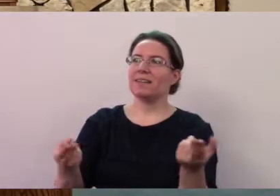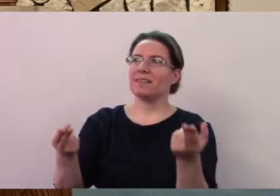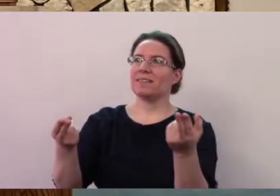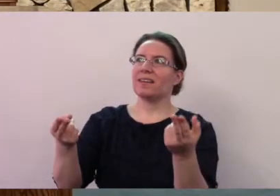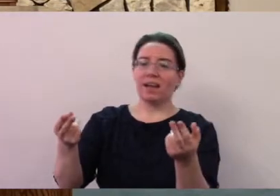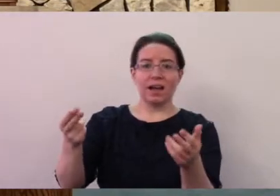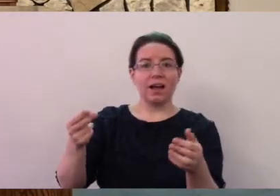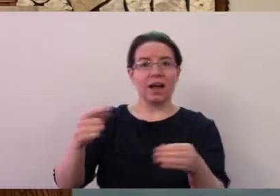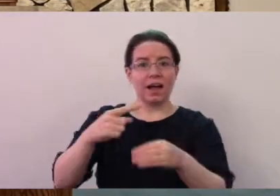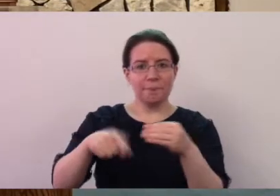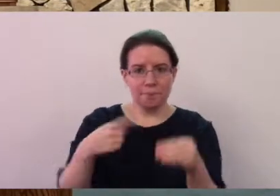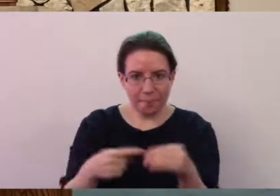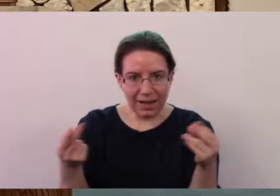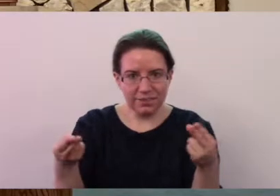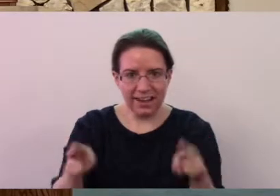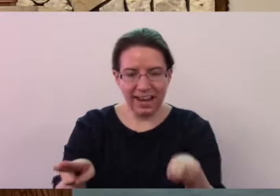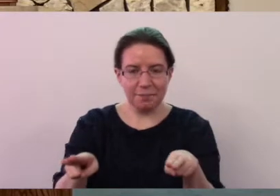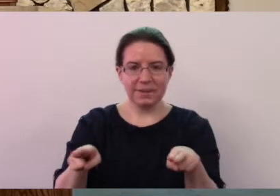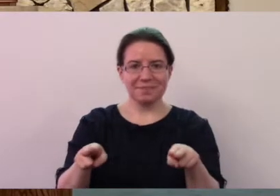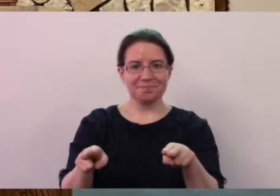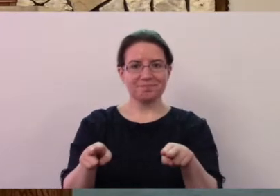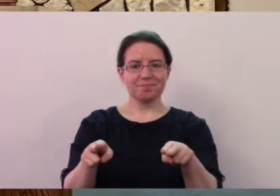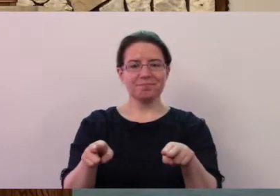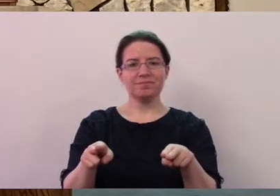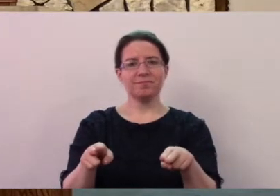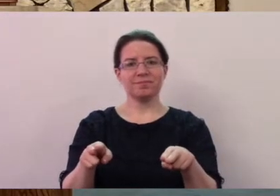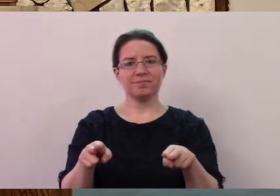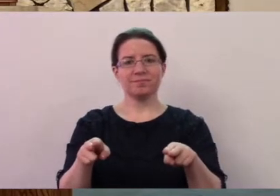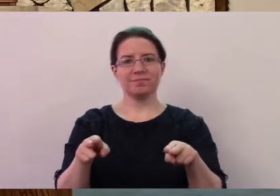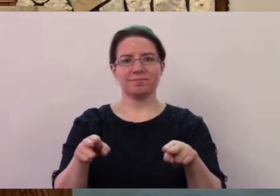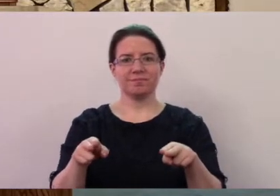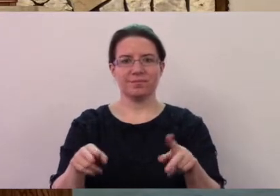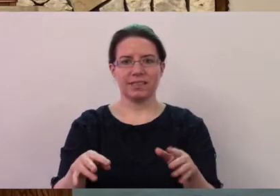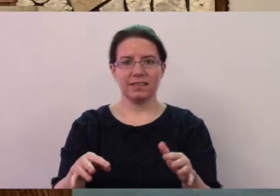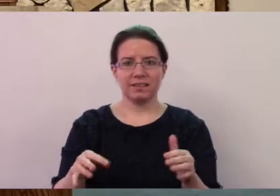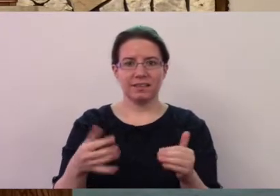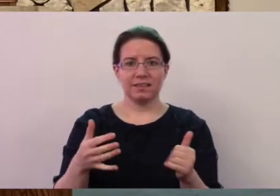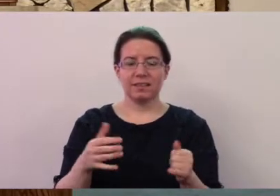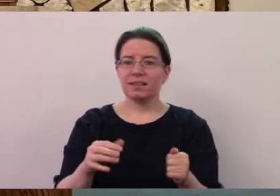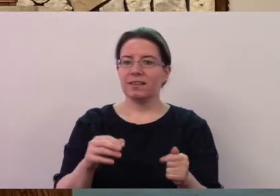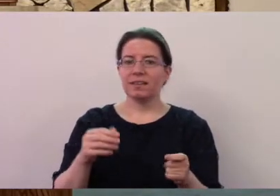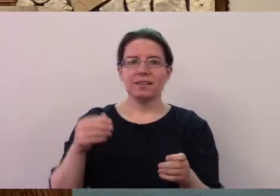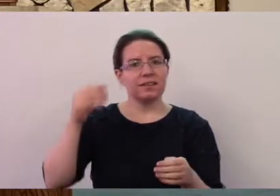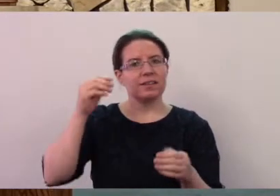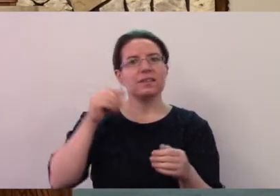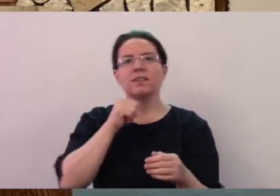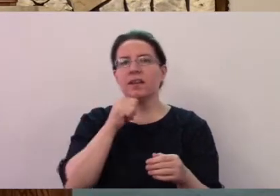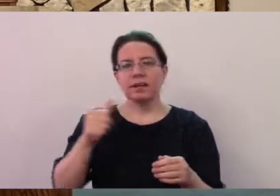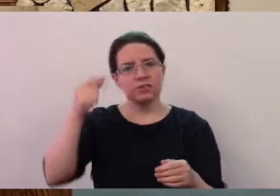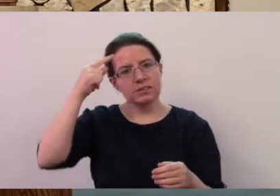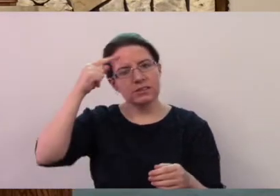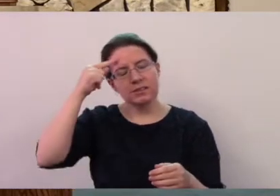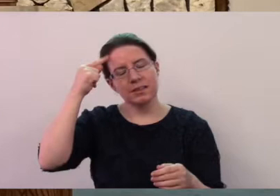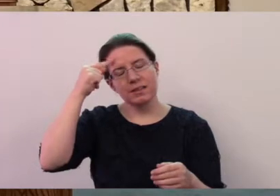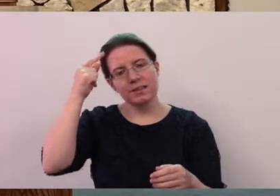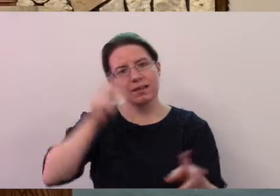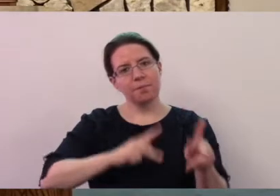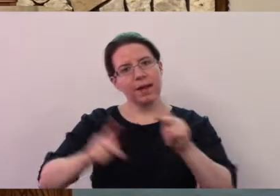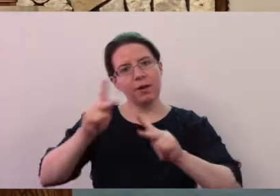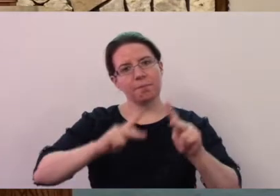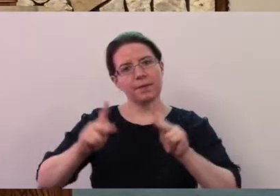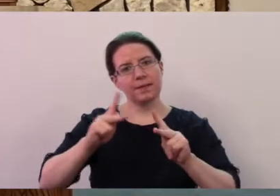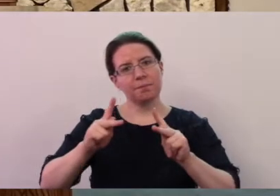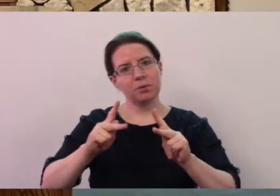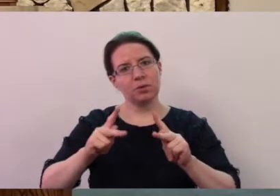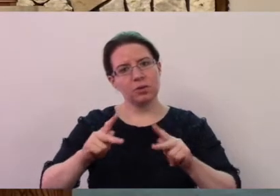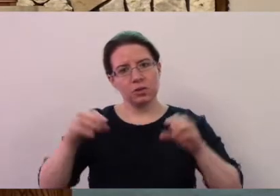are lost, that have passed, that have expired, are lost their jobs, but because that Jesus is